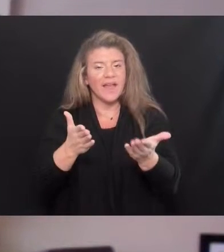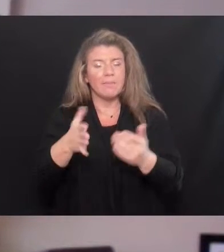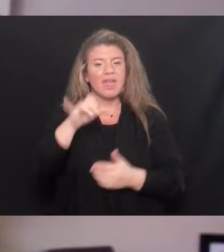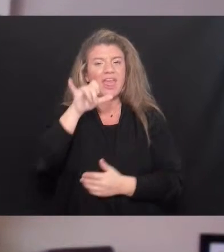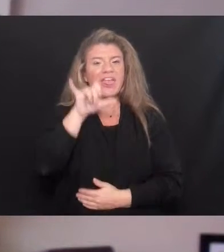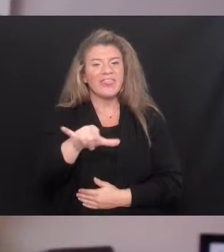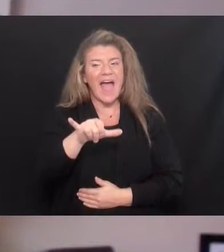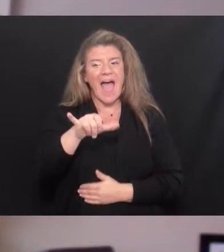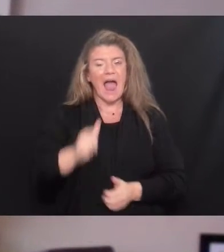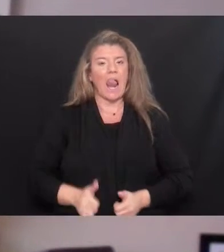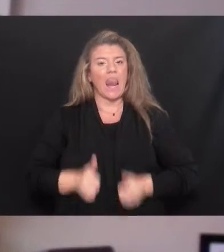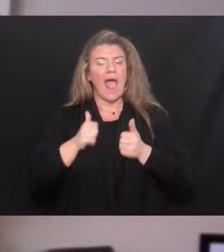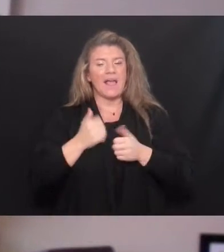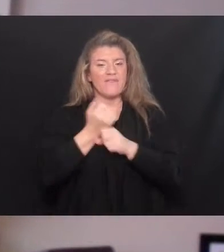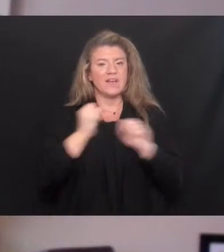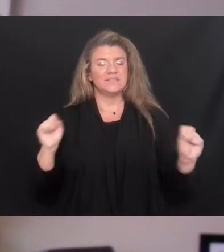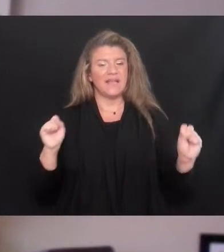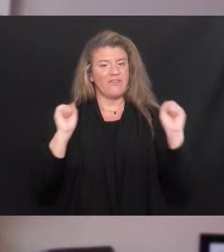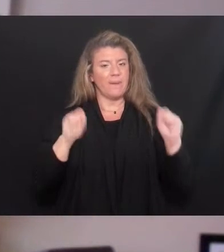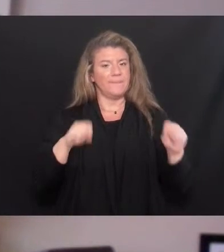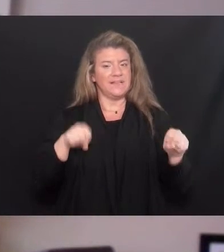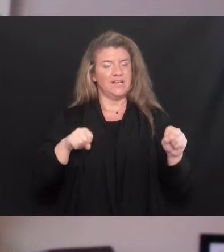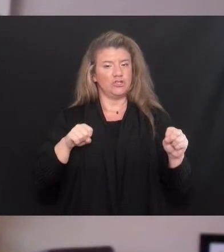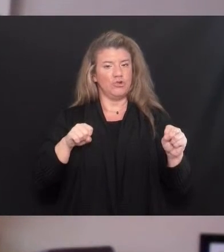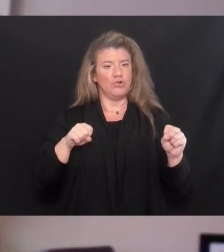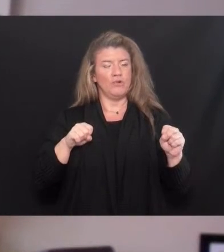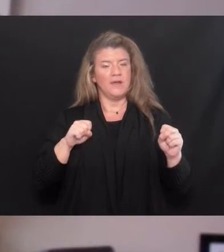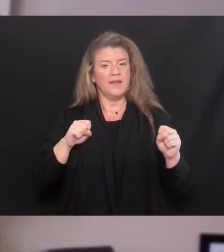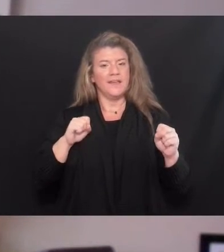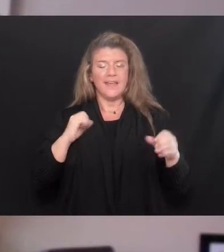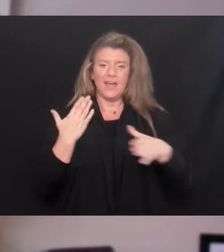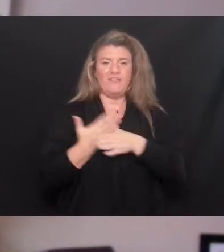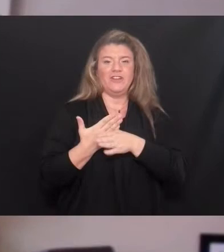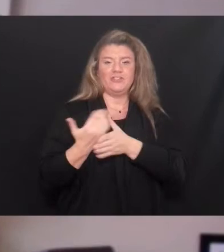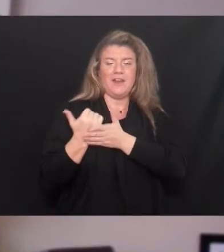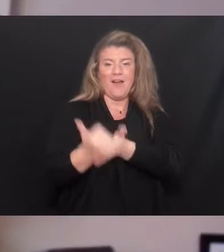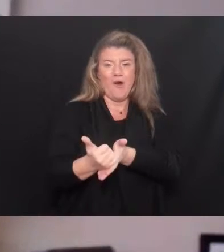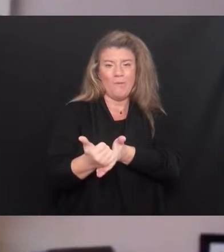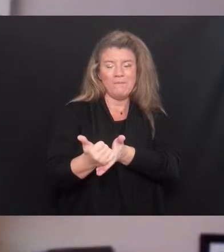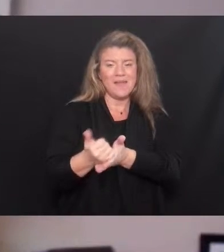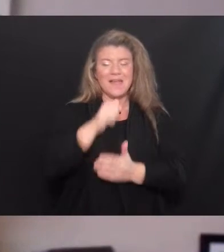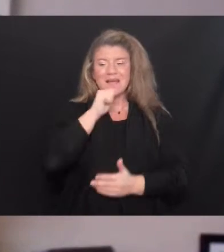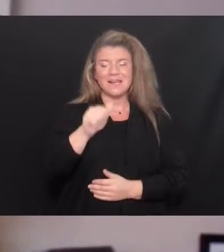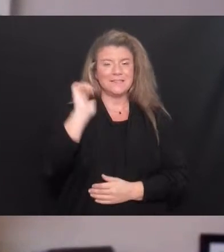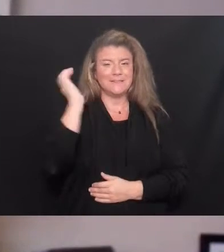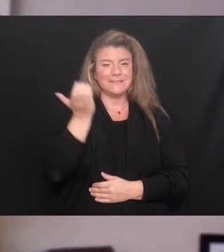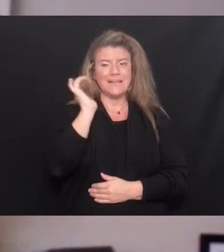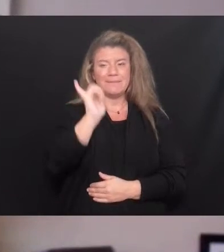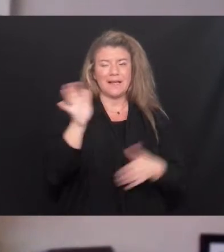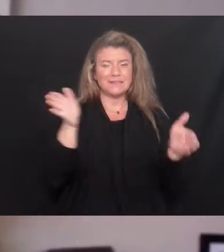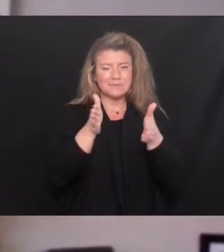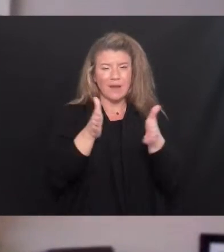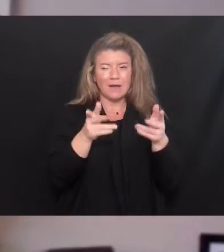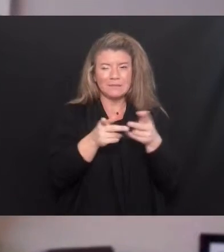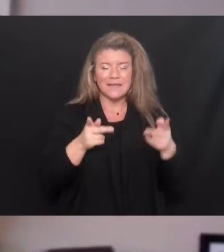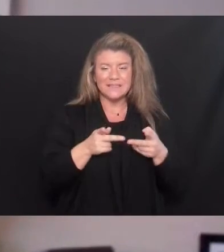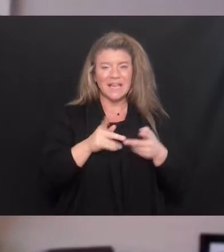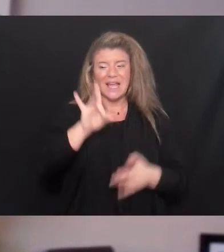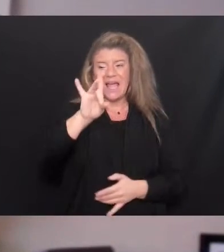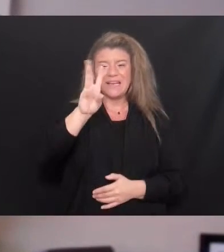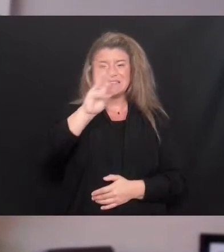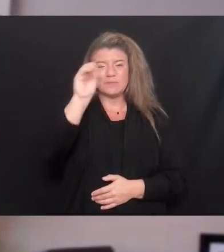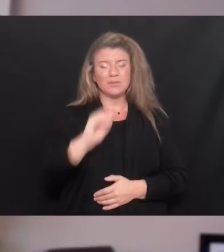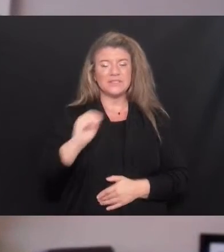that life-saving potential intervention, because the Israelis have seen, not only in that small study, 86%